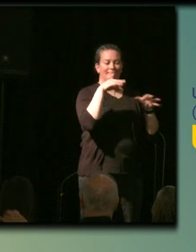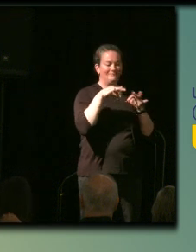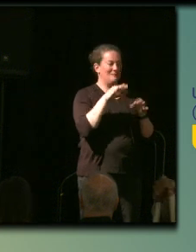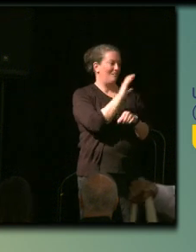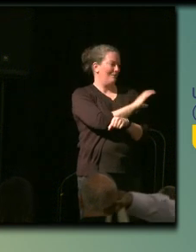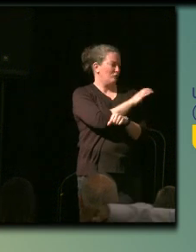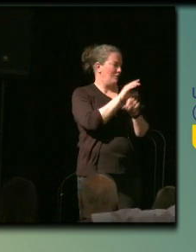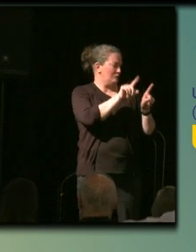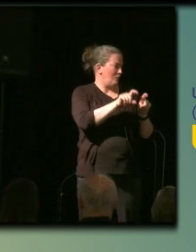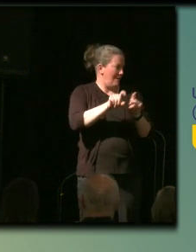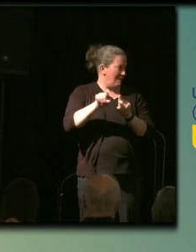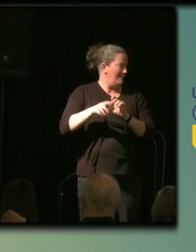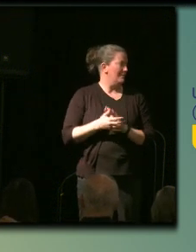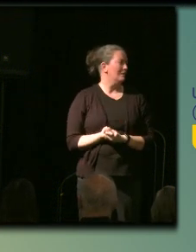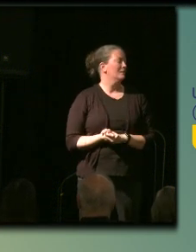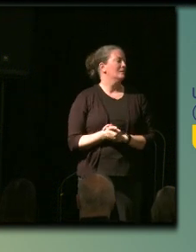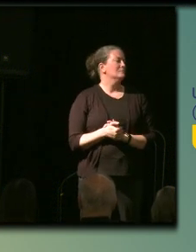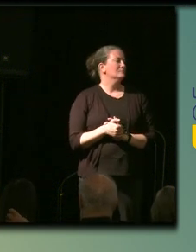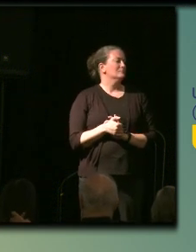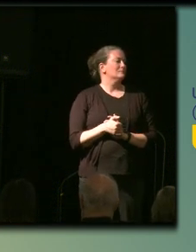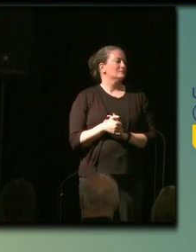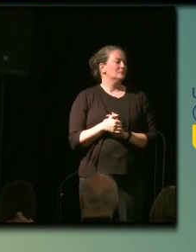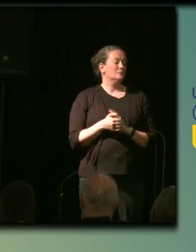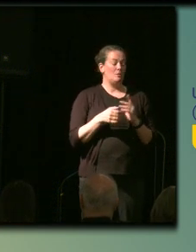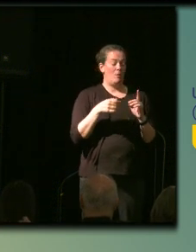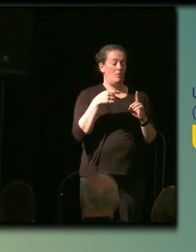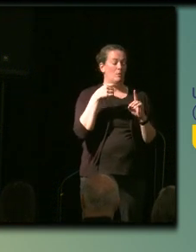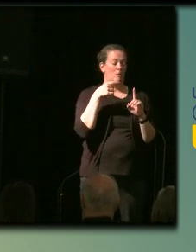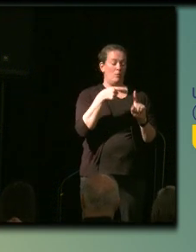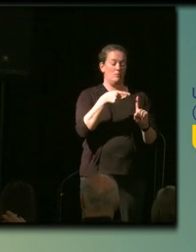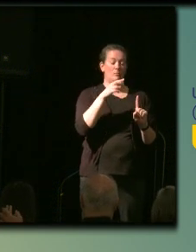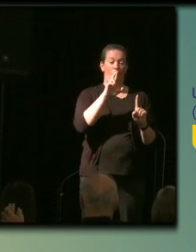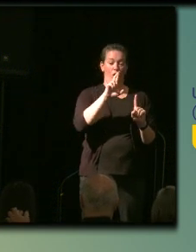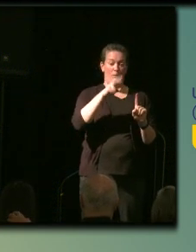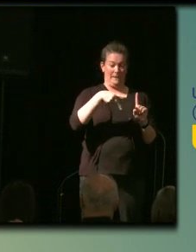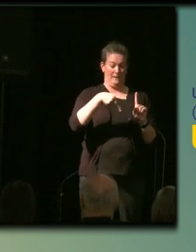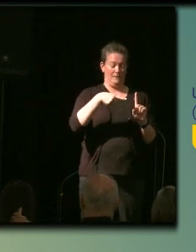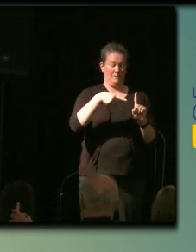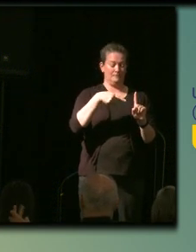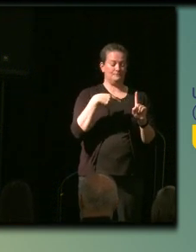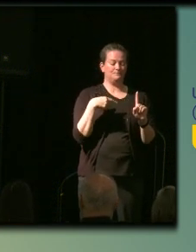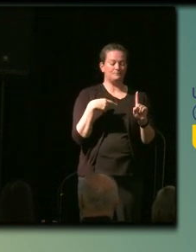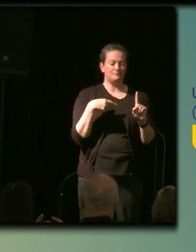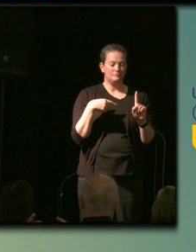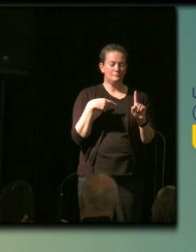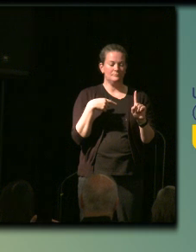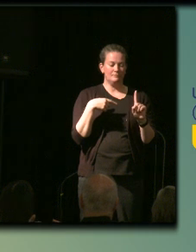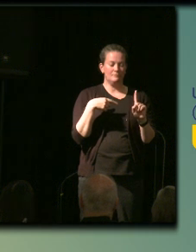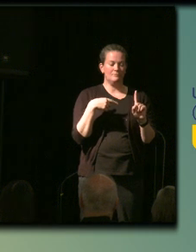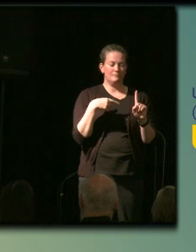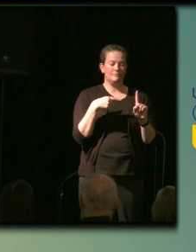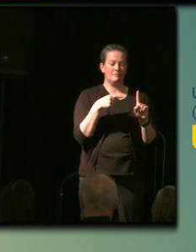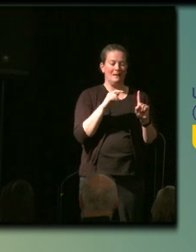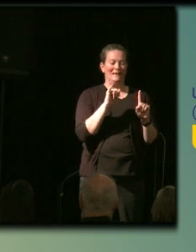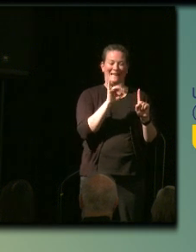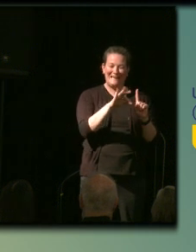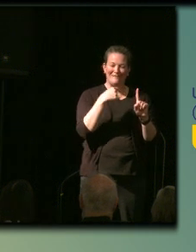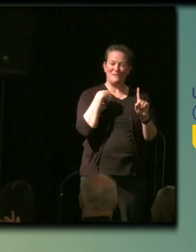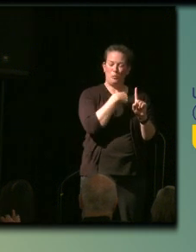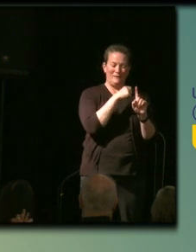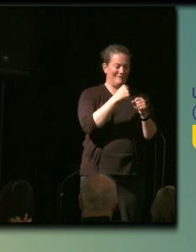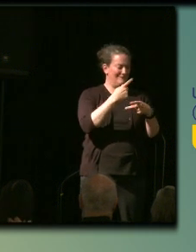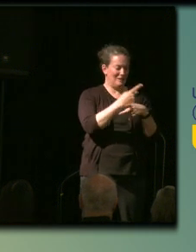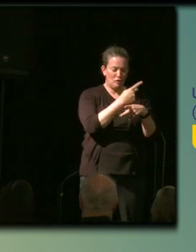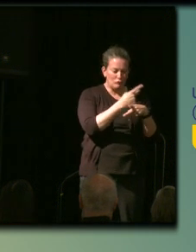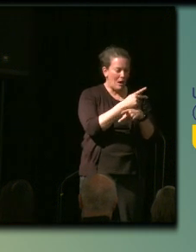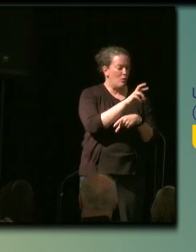trials. And so where we're at on RP is basically, we know if we can, provide that rod-derived cone viability factor, right? All those